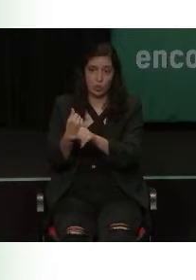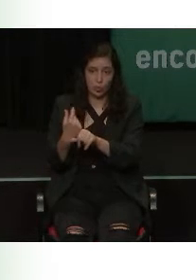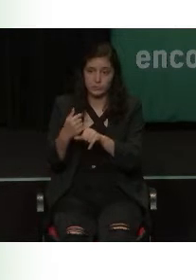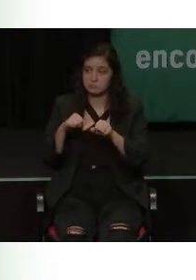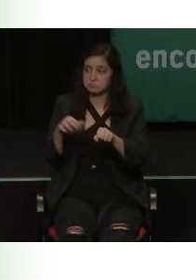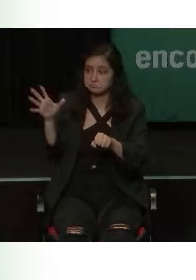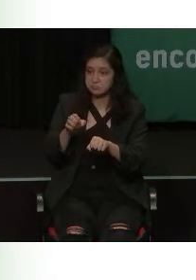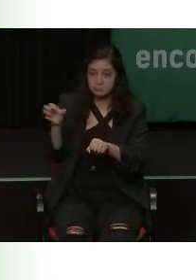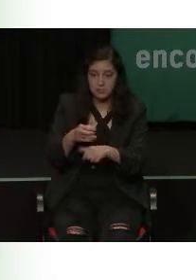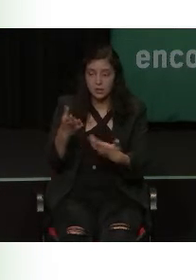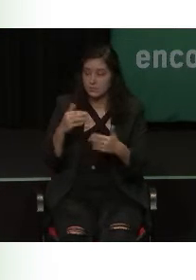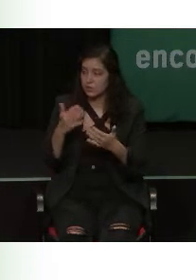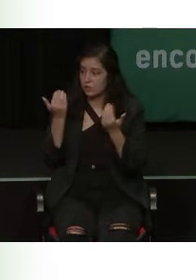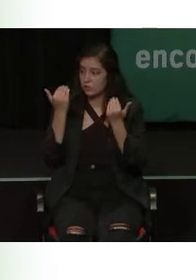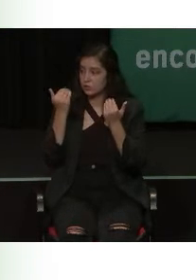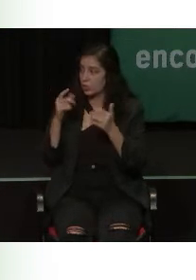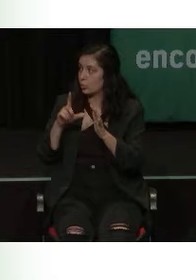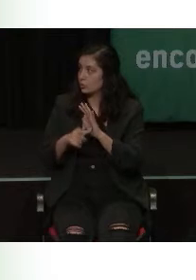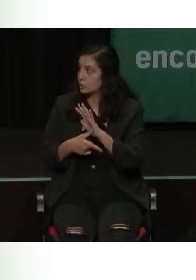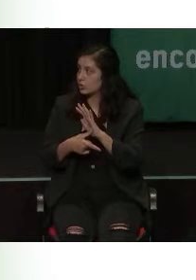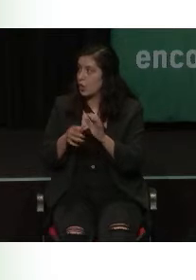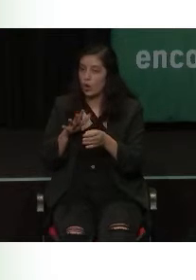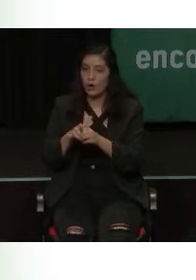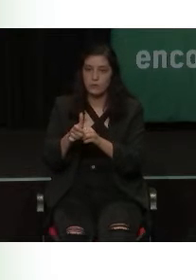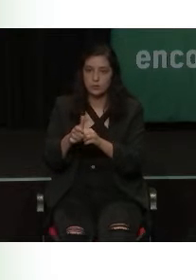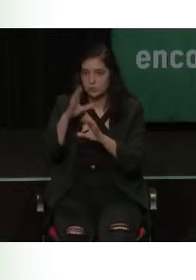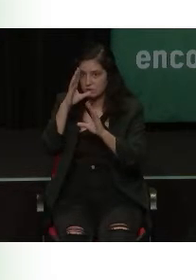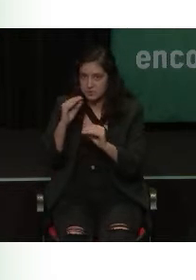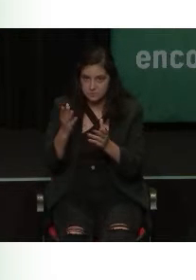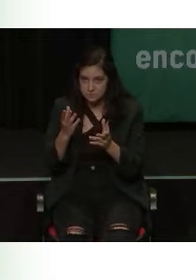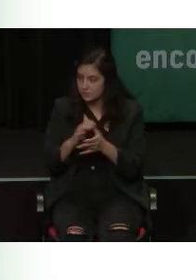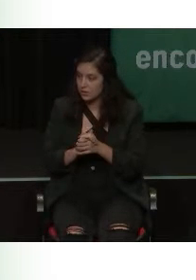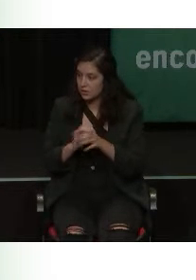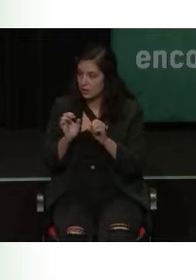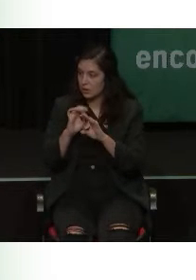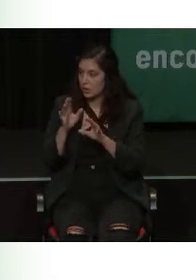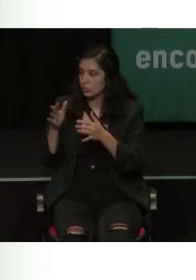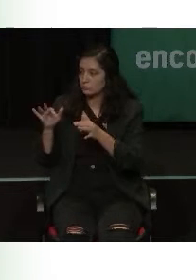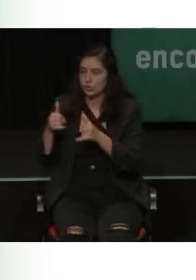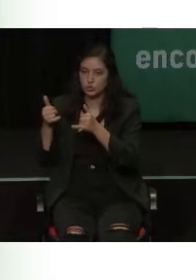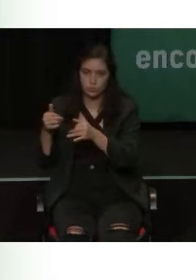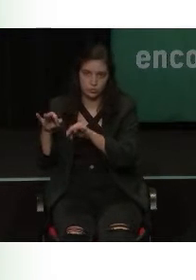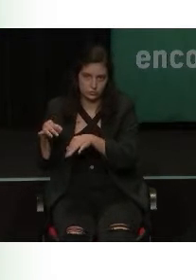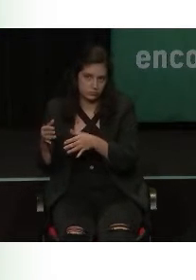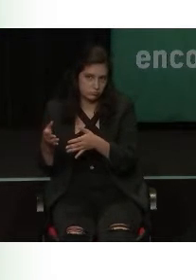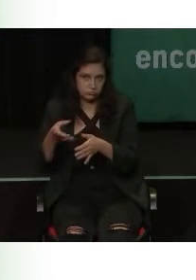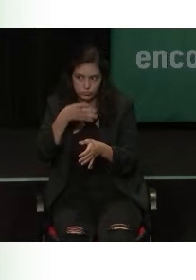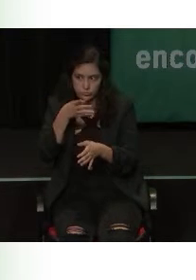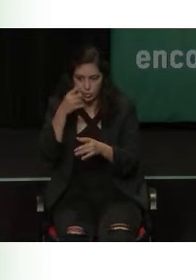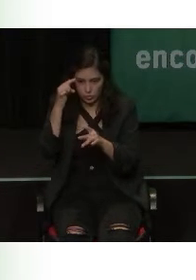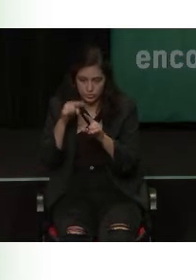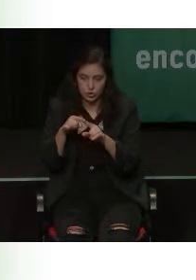The person didn't have any information about being in a COVID project. Of course, at the